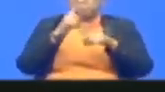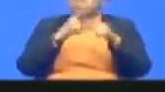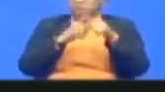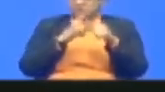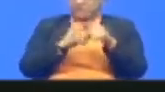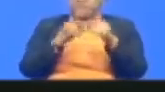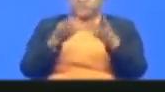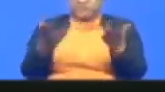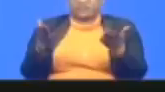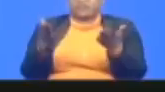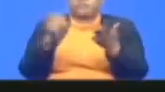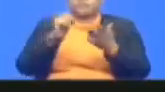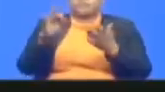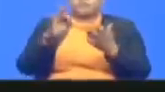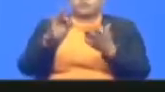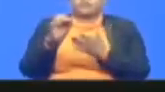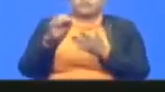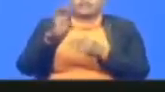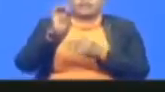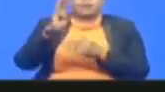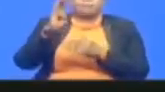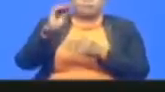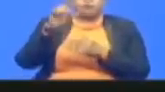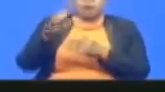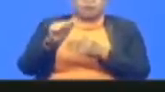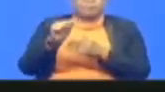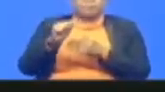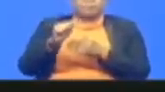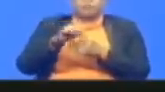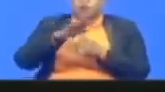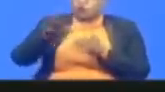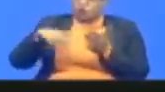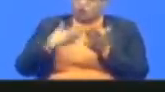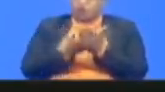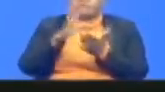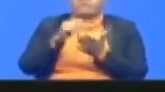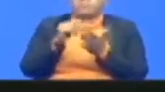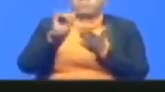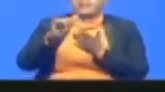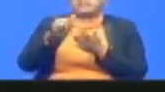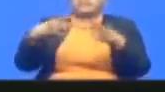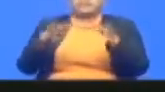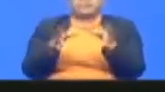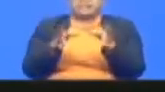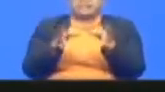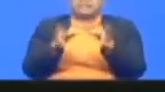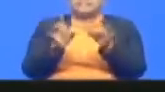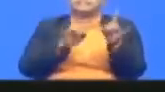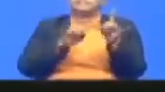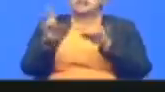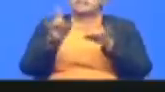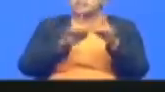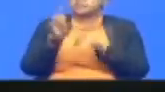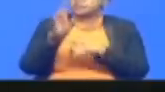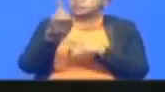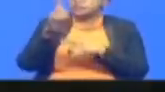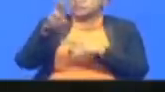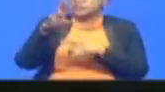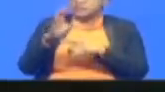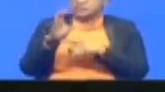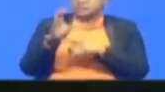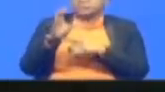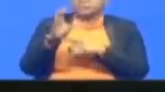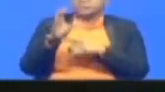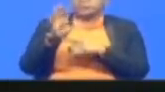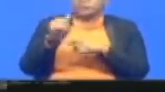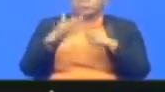for the Ebola virus. They are all from the boy's family. The family had traveled to the Democratic Republic of Congo on